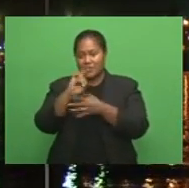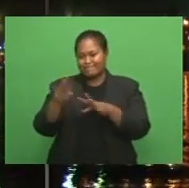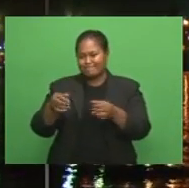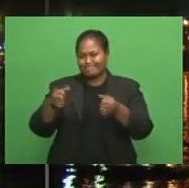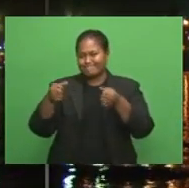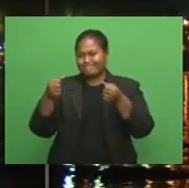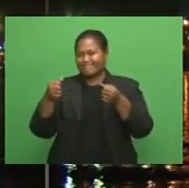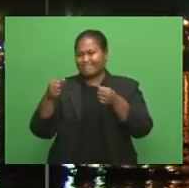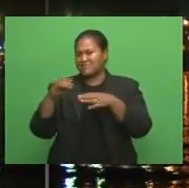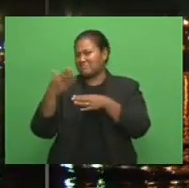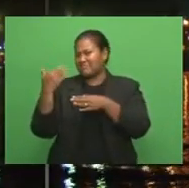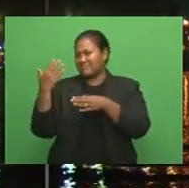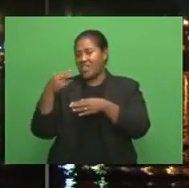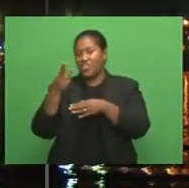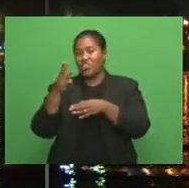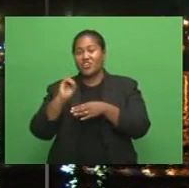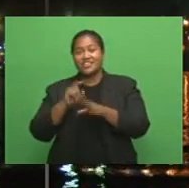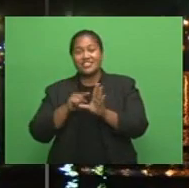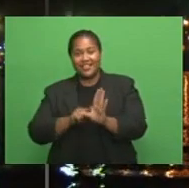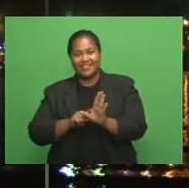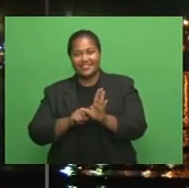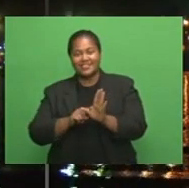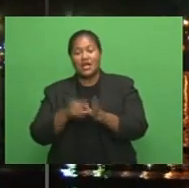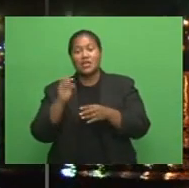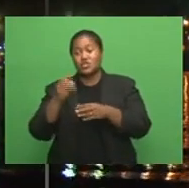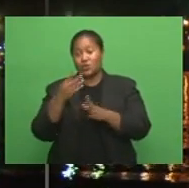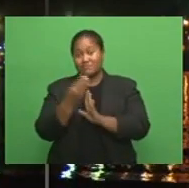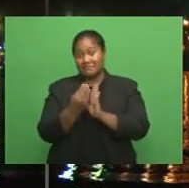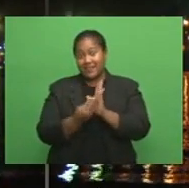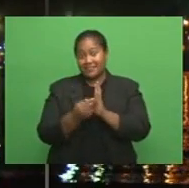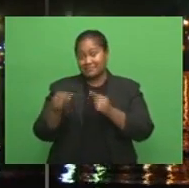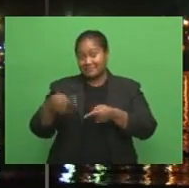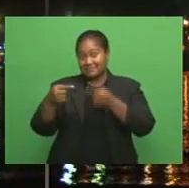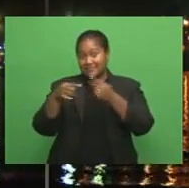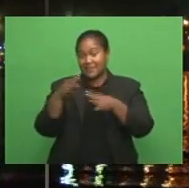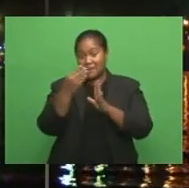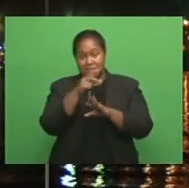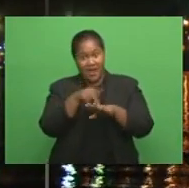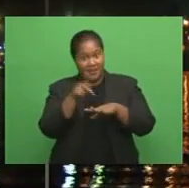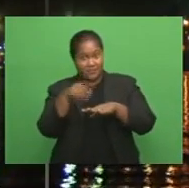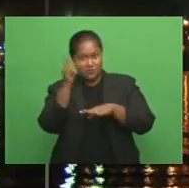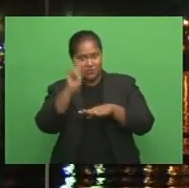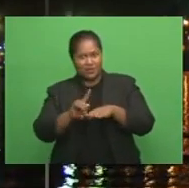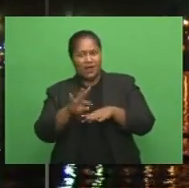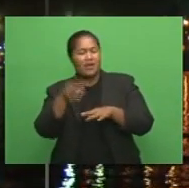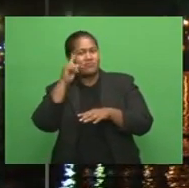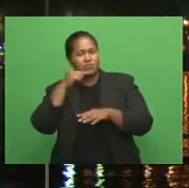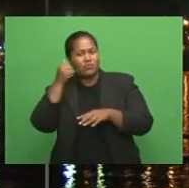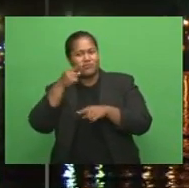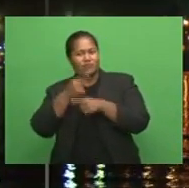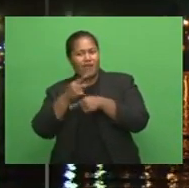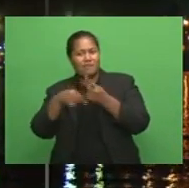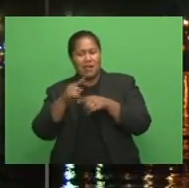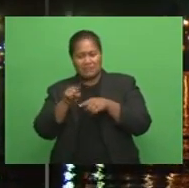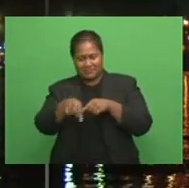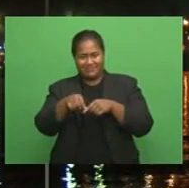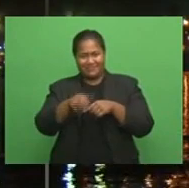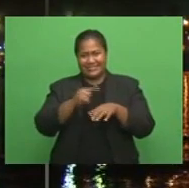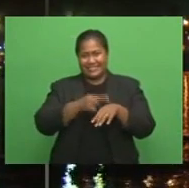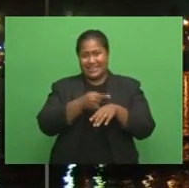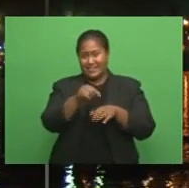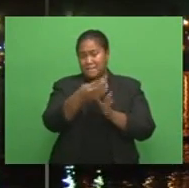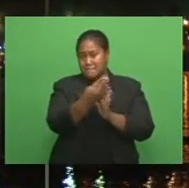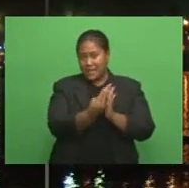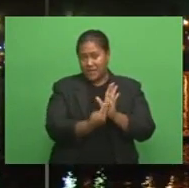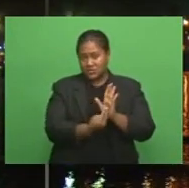some 30 years ago. During the budget debate in Parliament today, Rambuka labelled the latest national budget as irresponsible